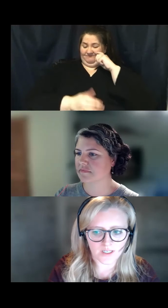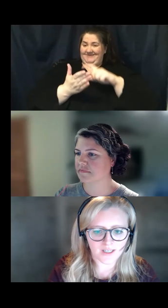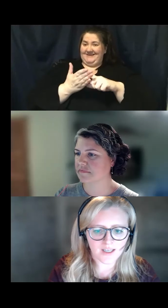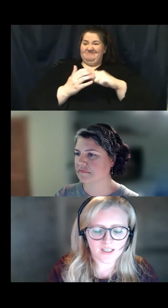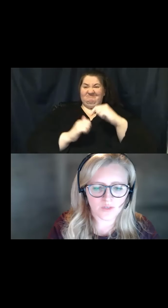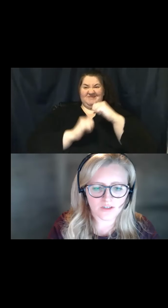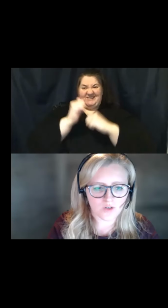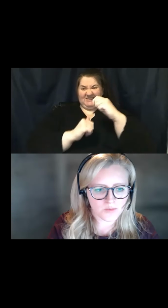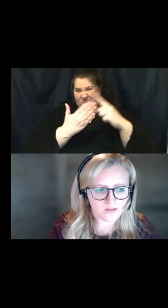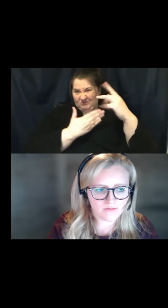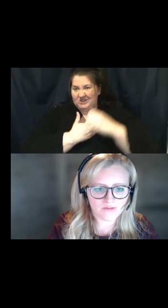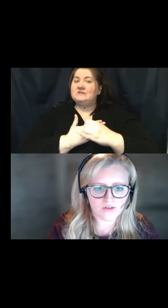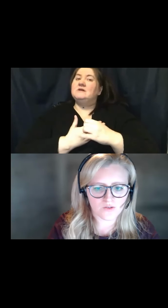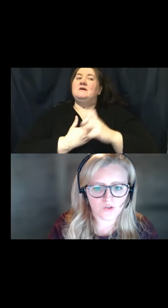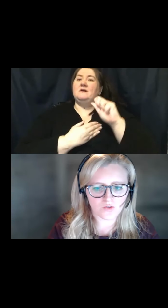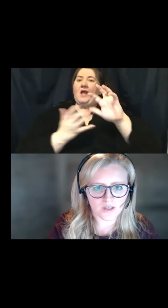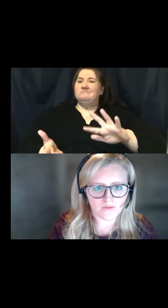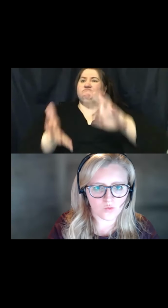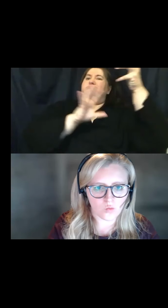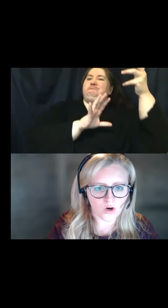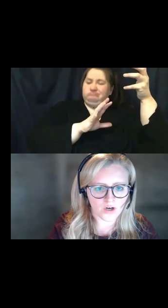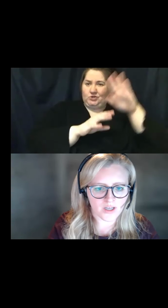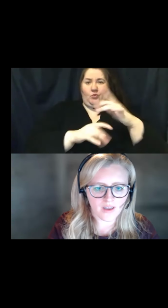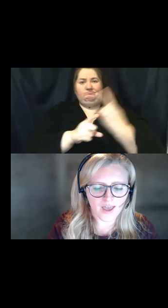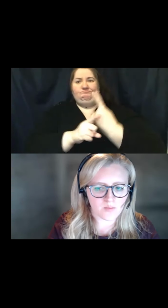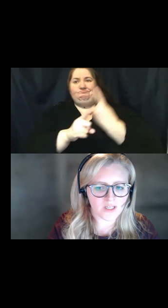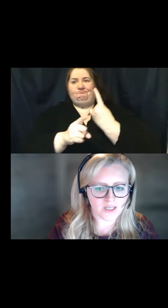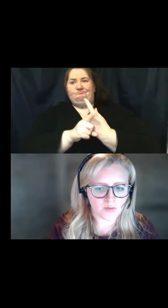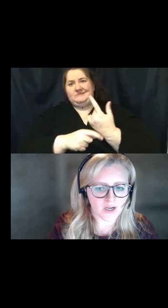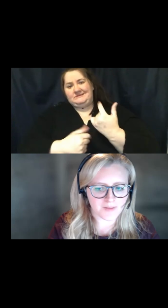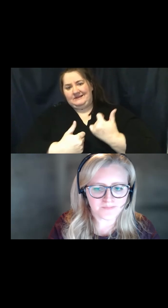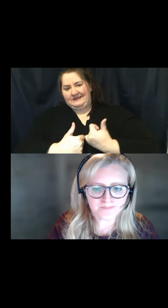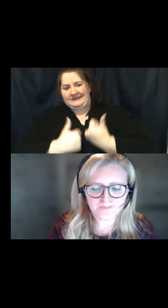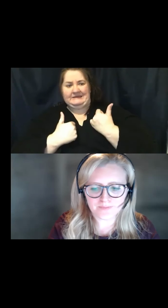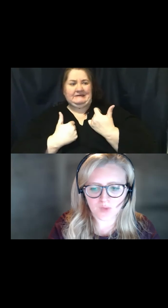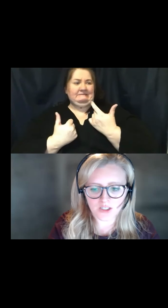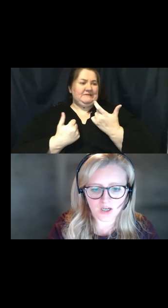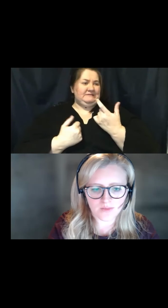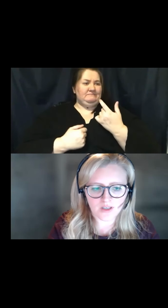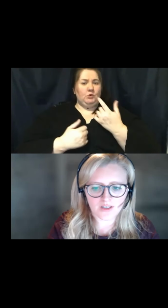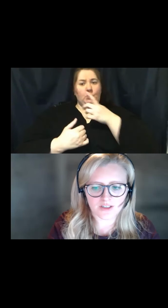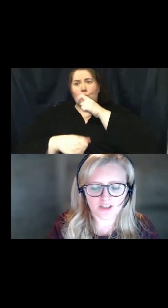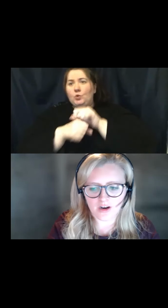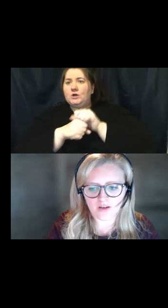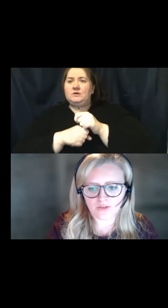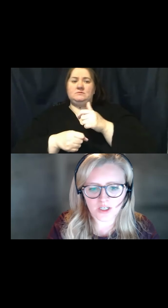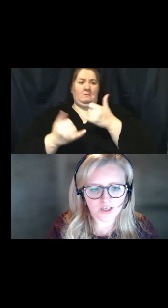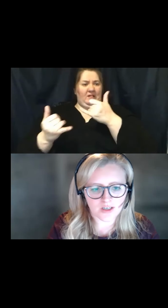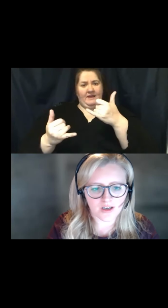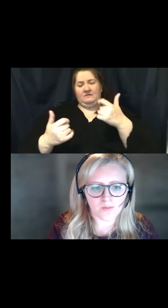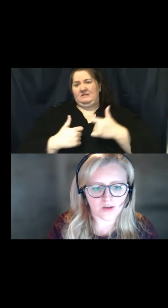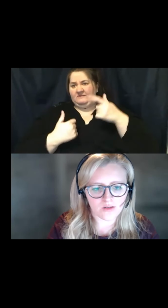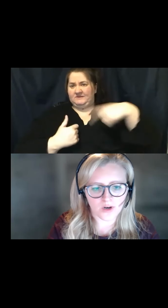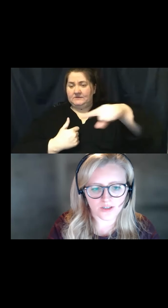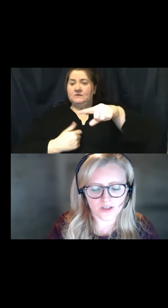this one can be disruptive to those who live, work, and play nearby. My job is to share